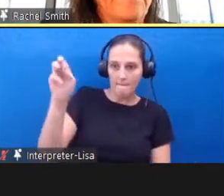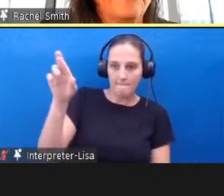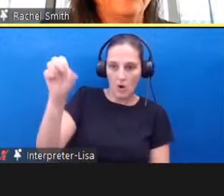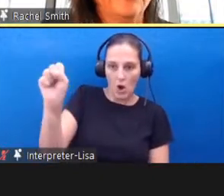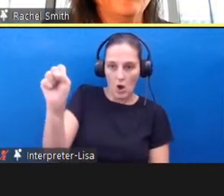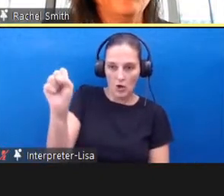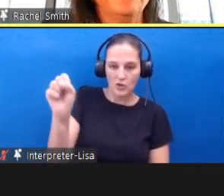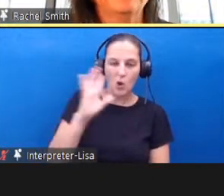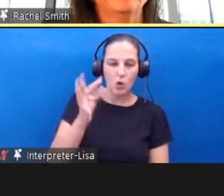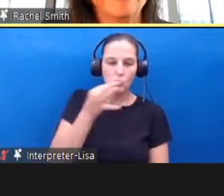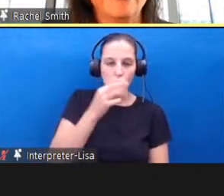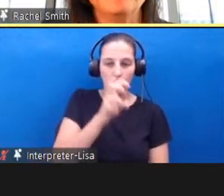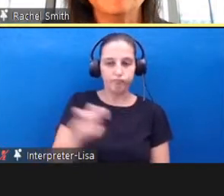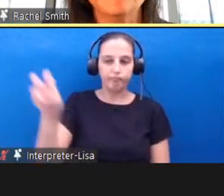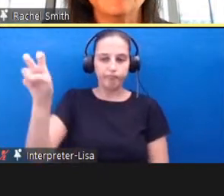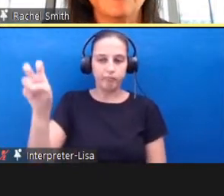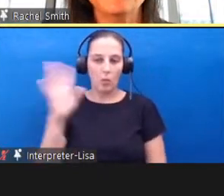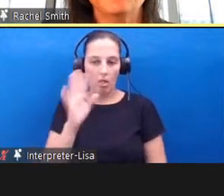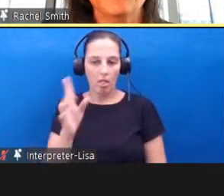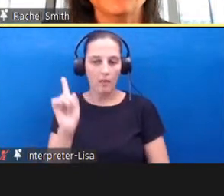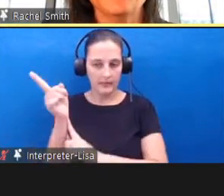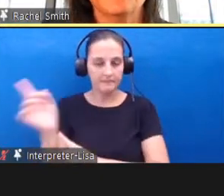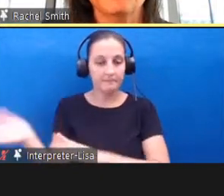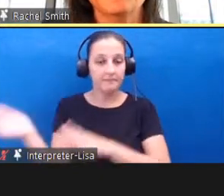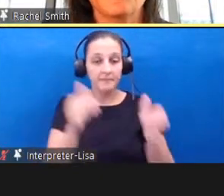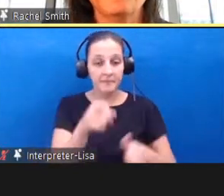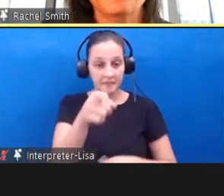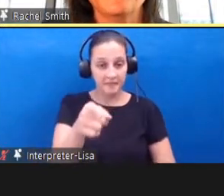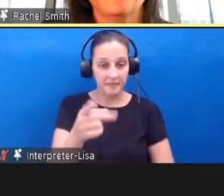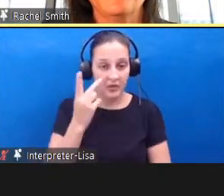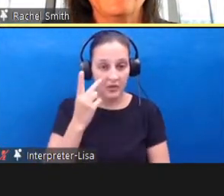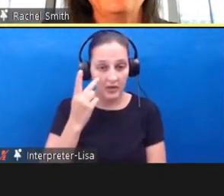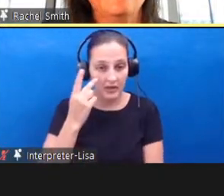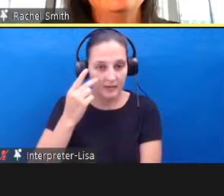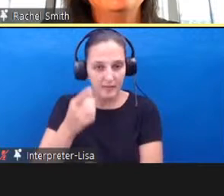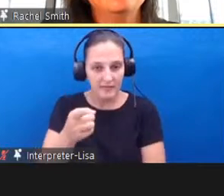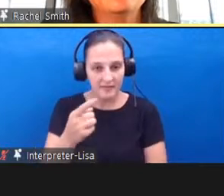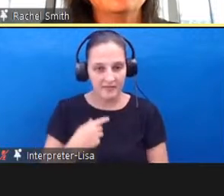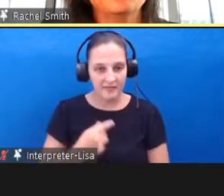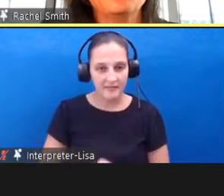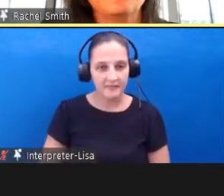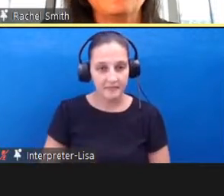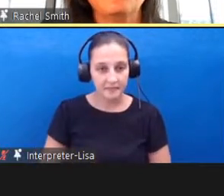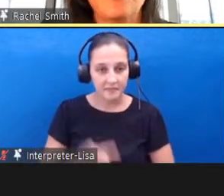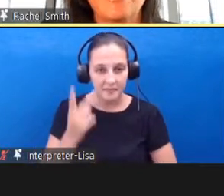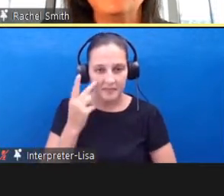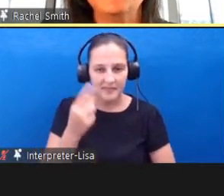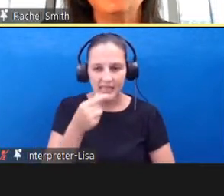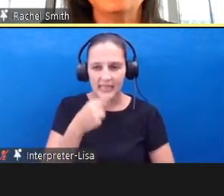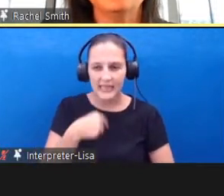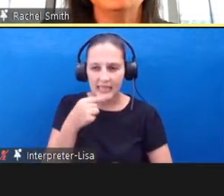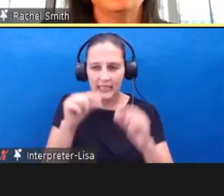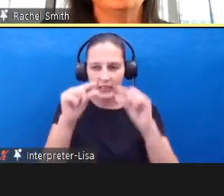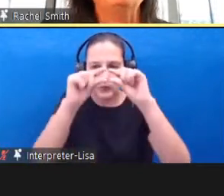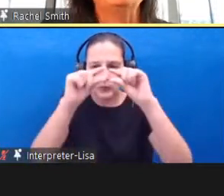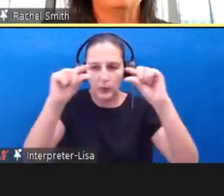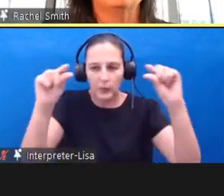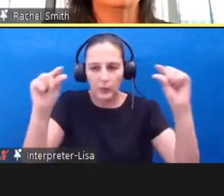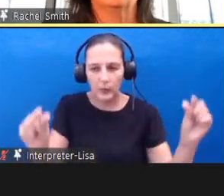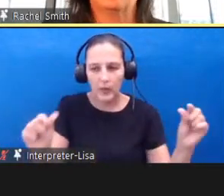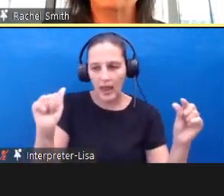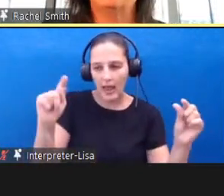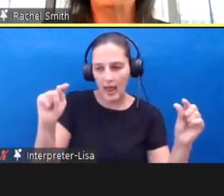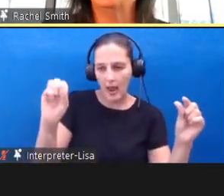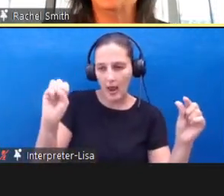well. But let's zoom in a little. We have this thin atmosphere. I'll just stop, sorry, for a second again. See this little thin atmosphere? This is what keeps